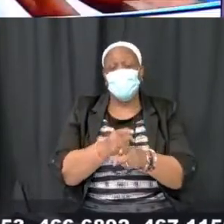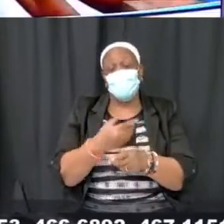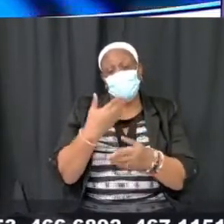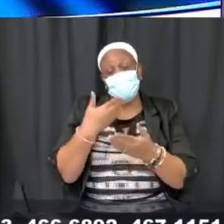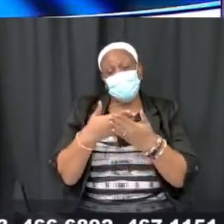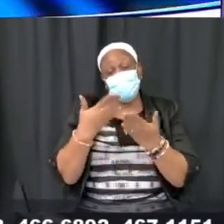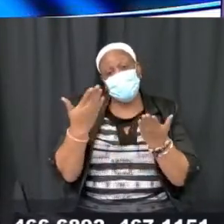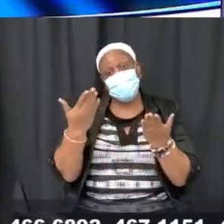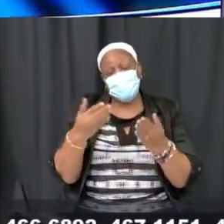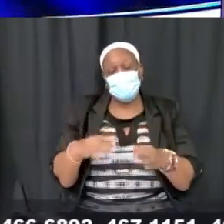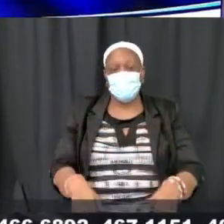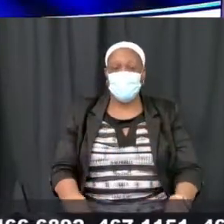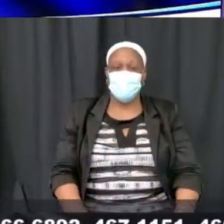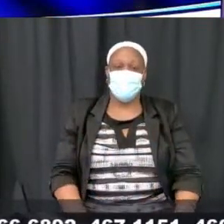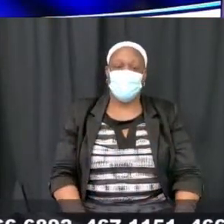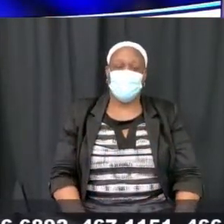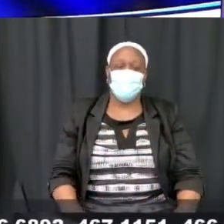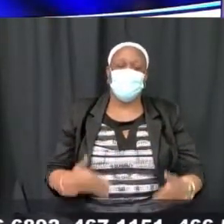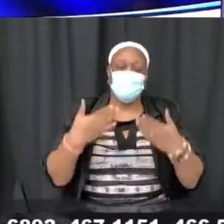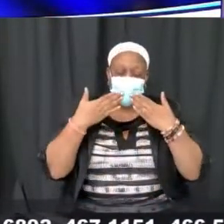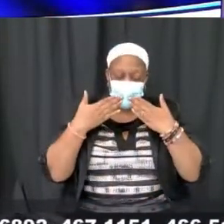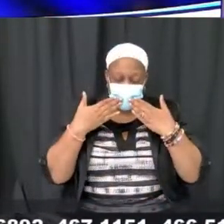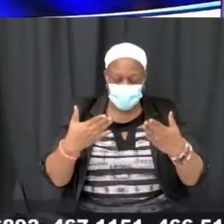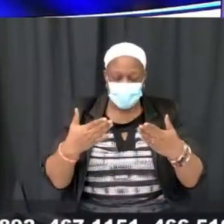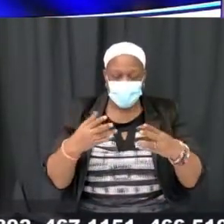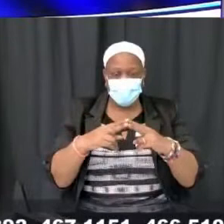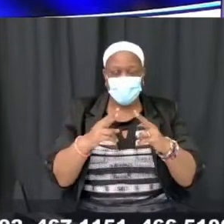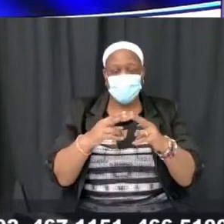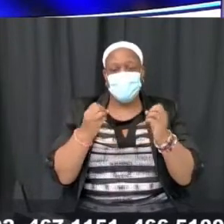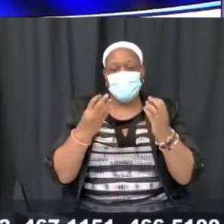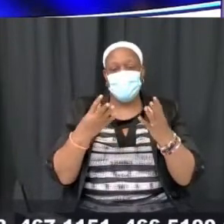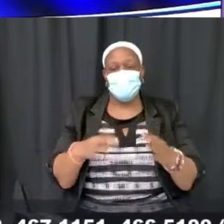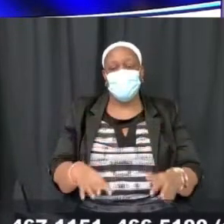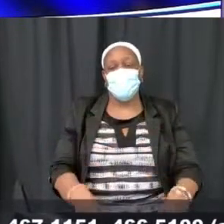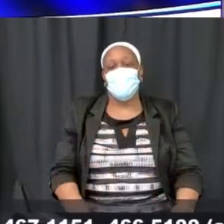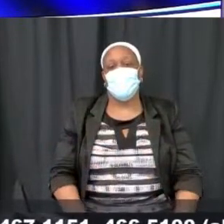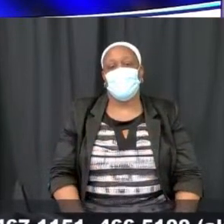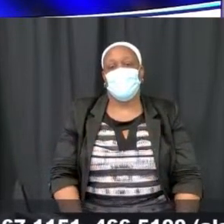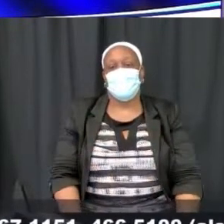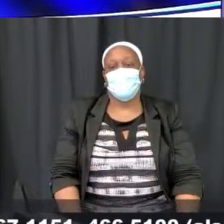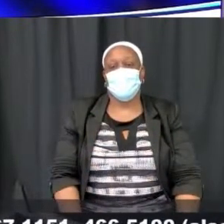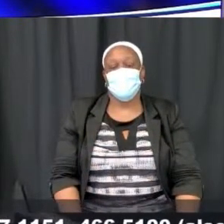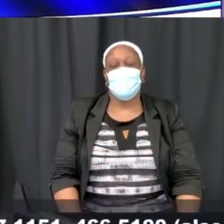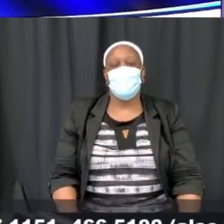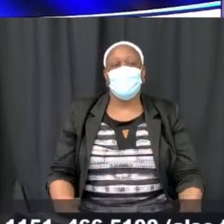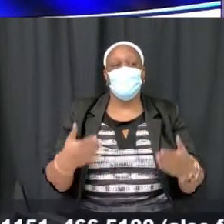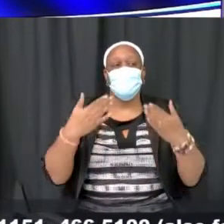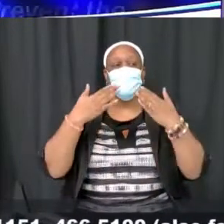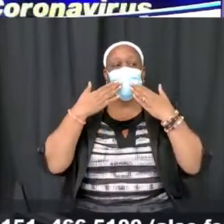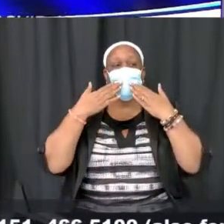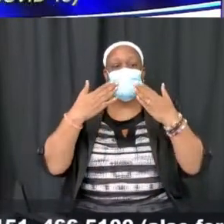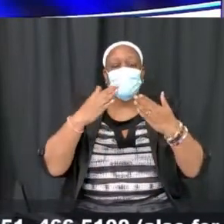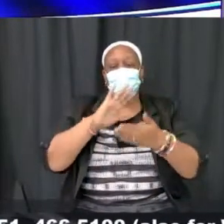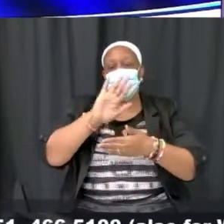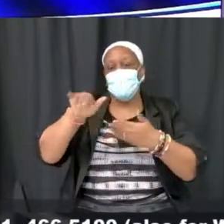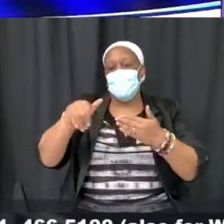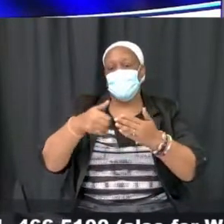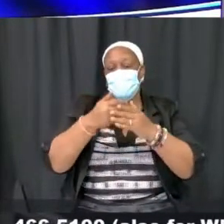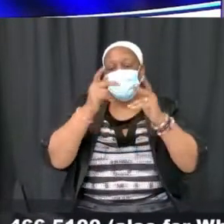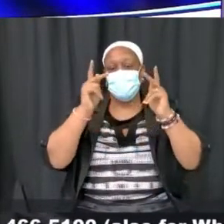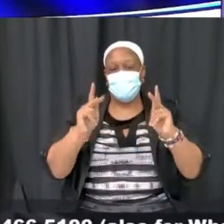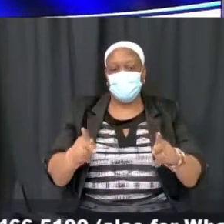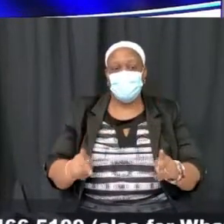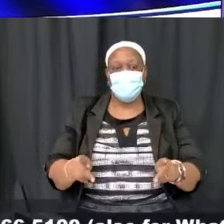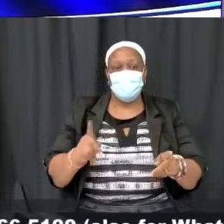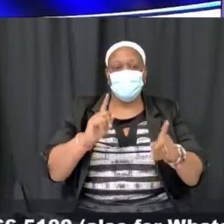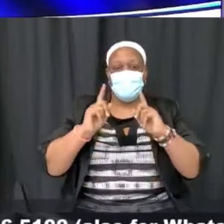satisfactorily. Thank you very much. I want to thank all of the presenters today. We start with